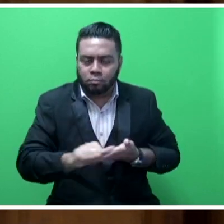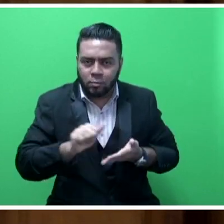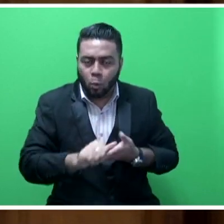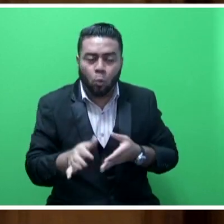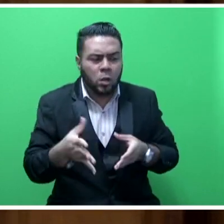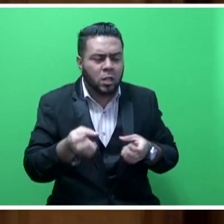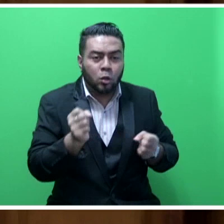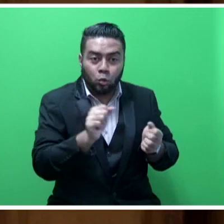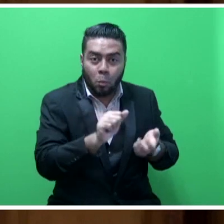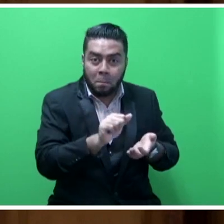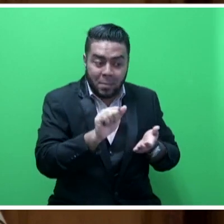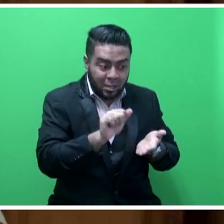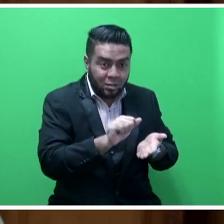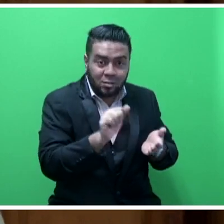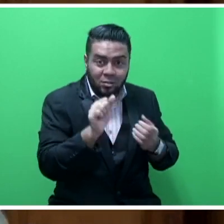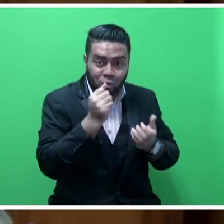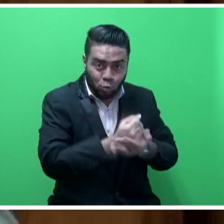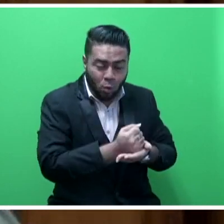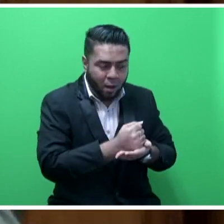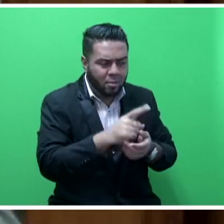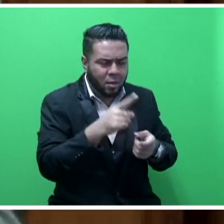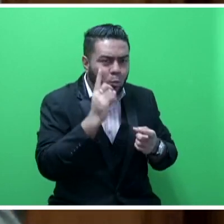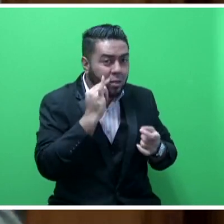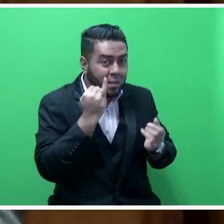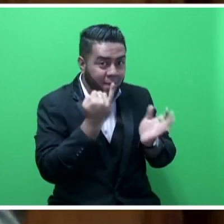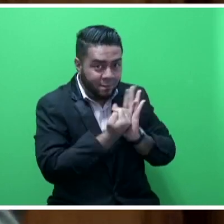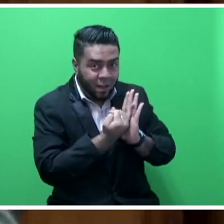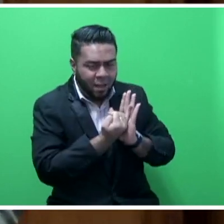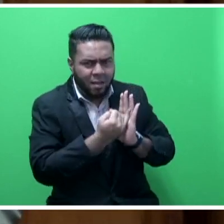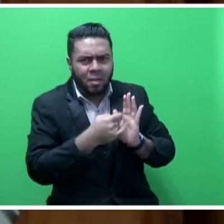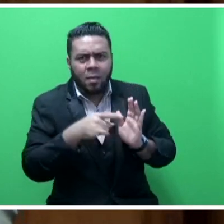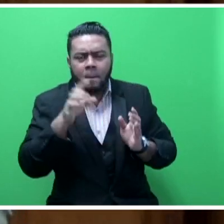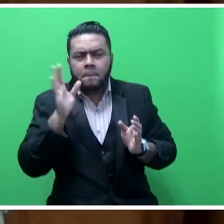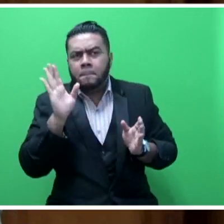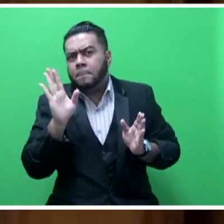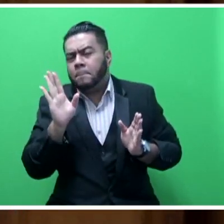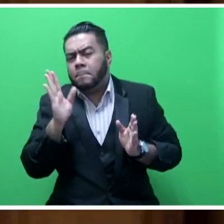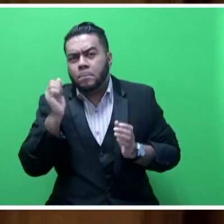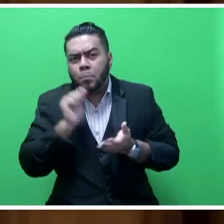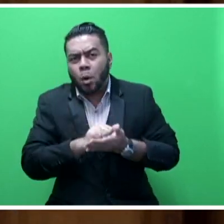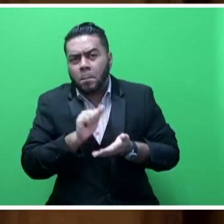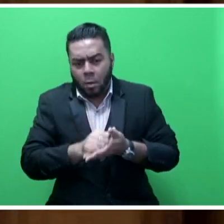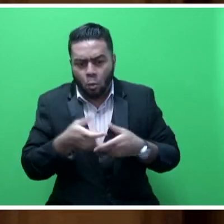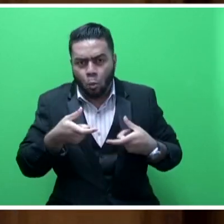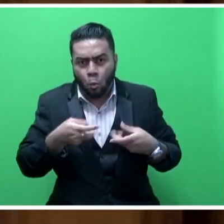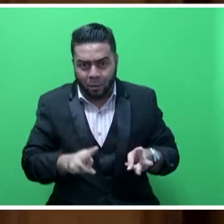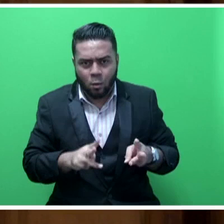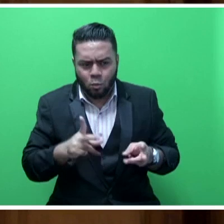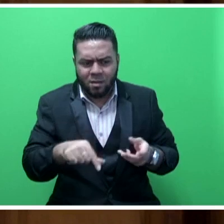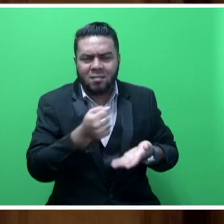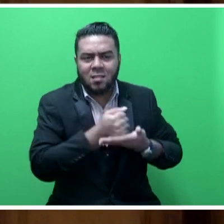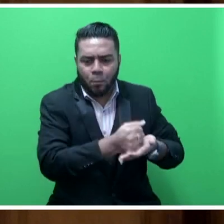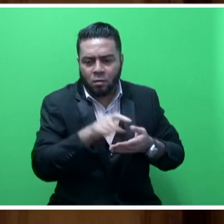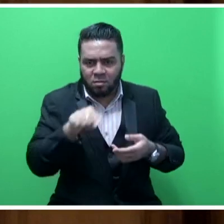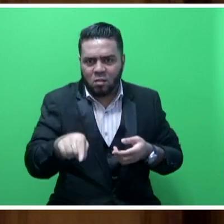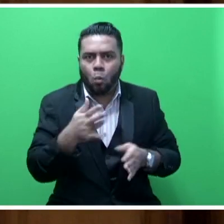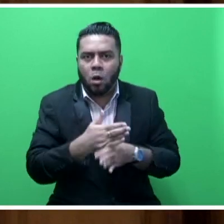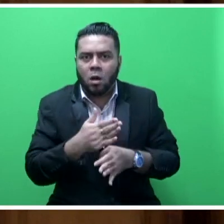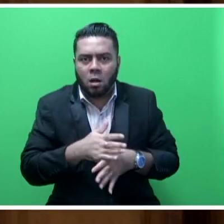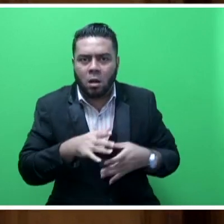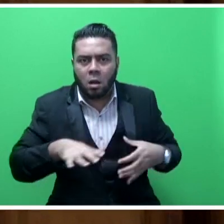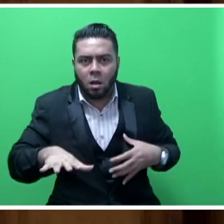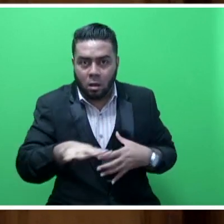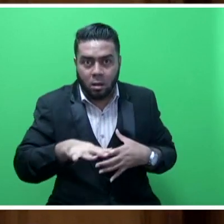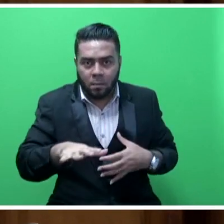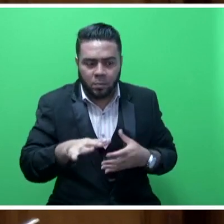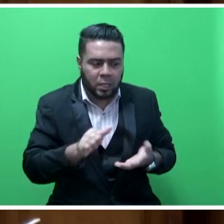in our workforce and identify appropriate funding mechanism to support this work.